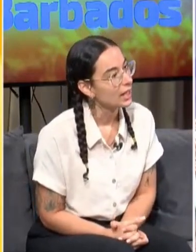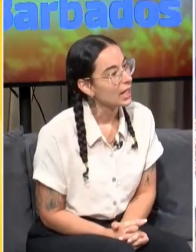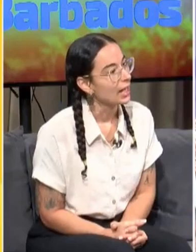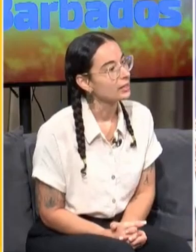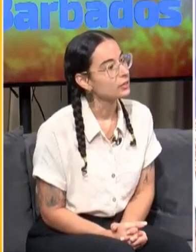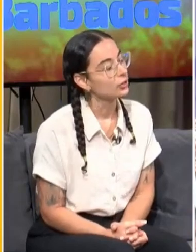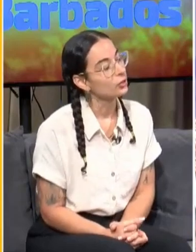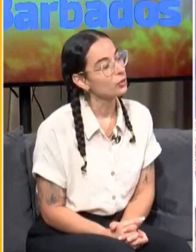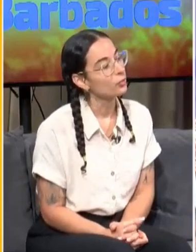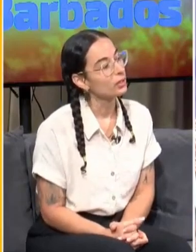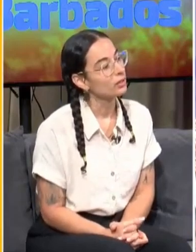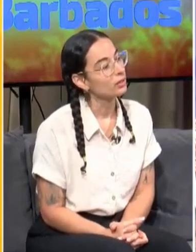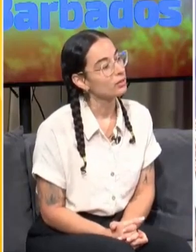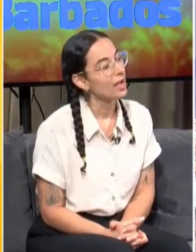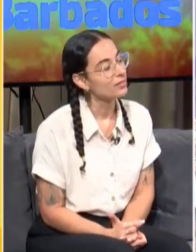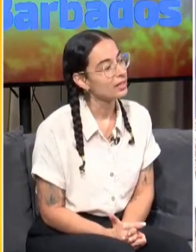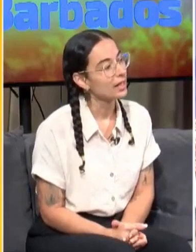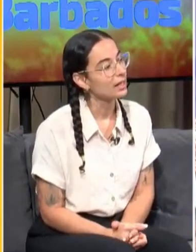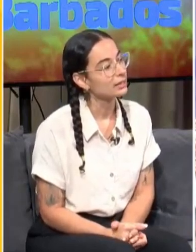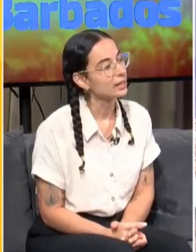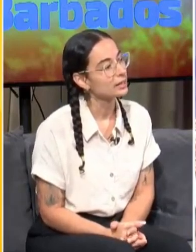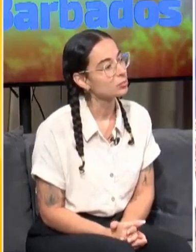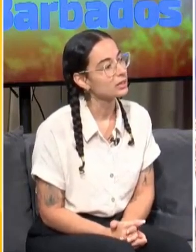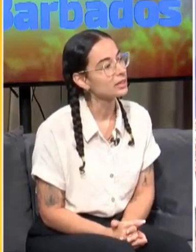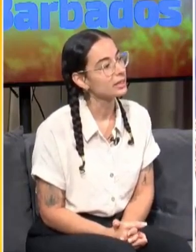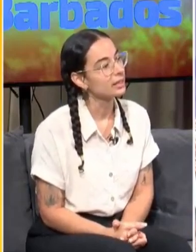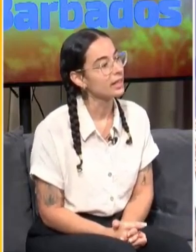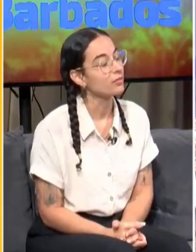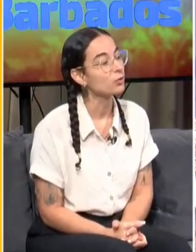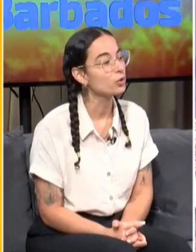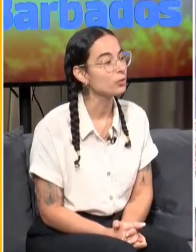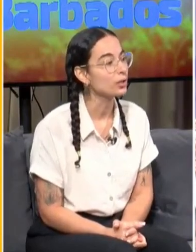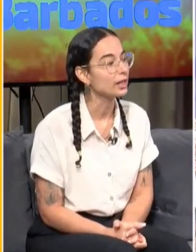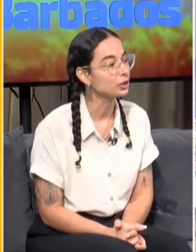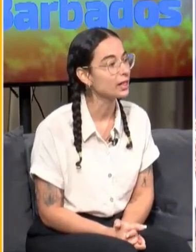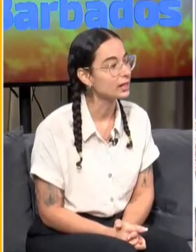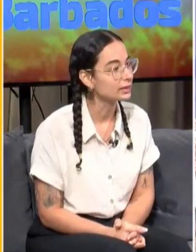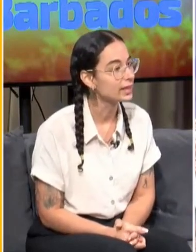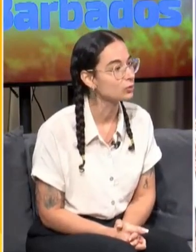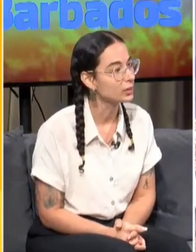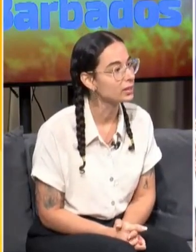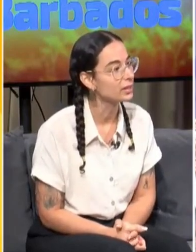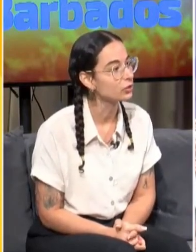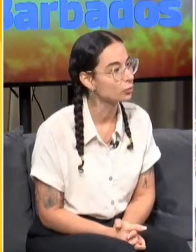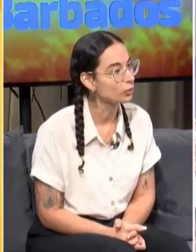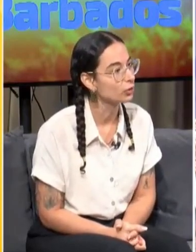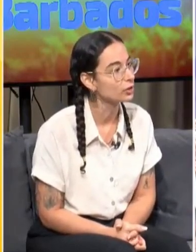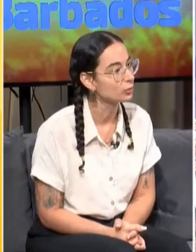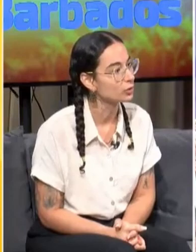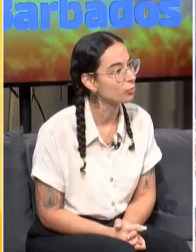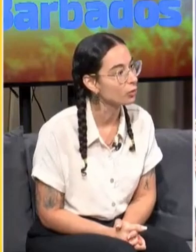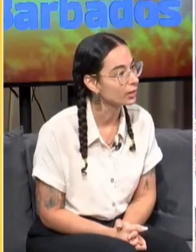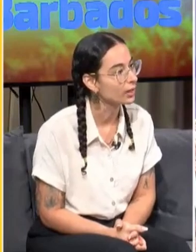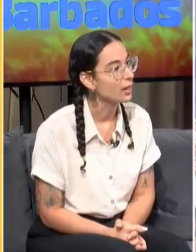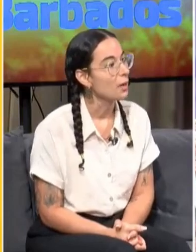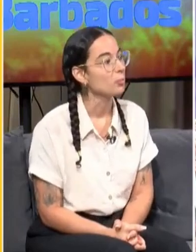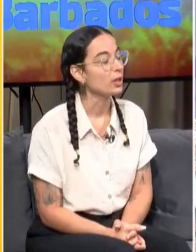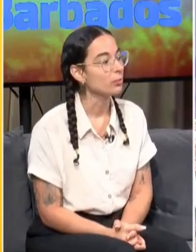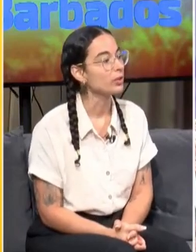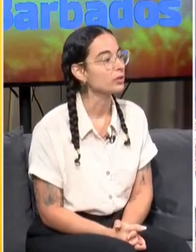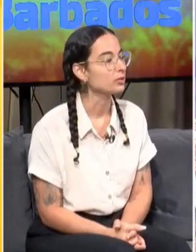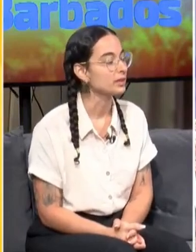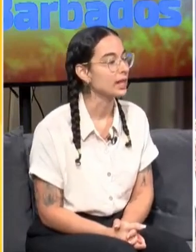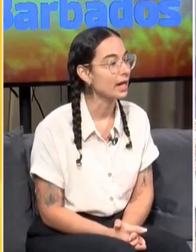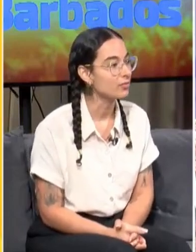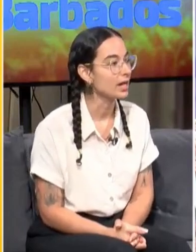information. And so having that accessibility, that full communication access with the interpreter is really important. But